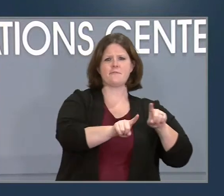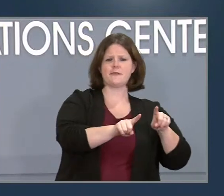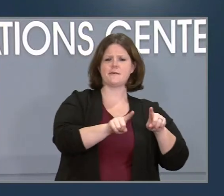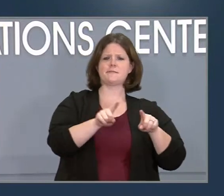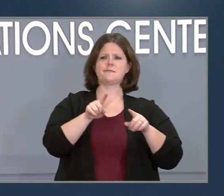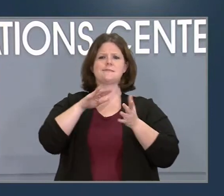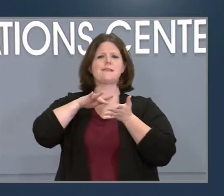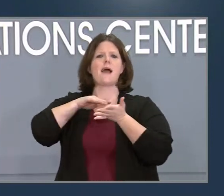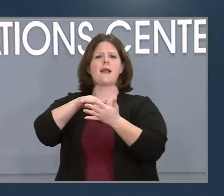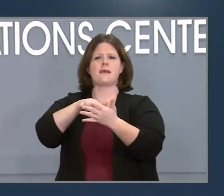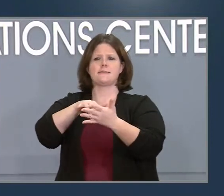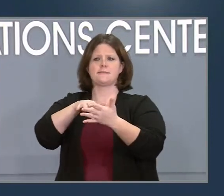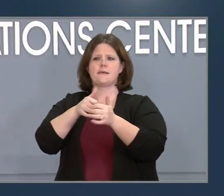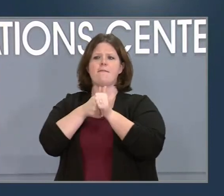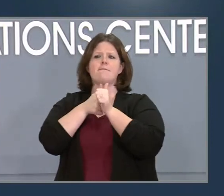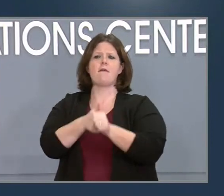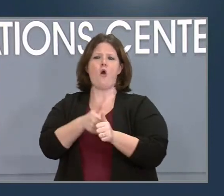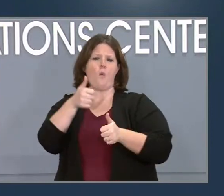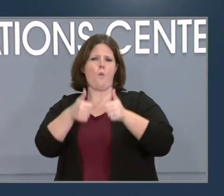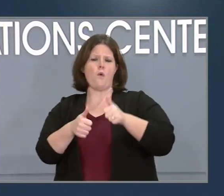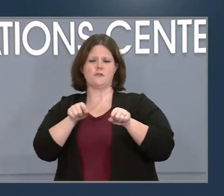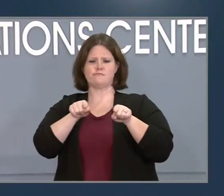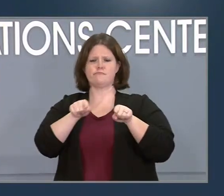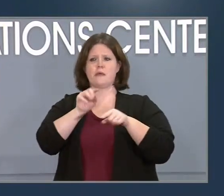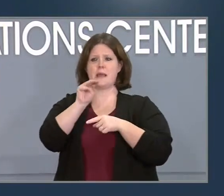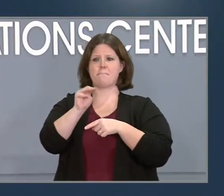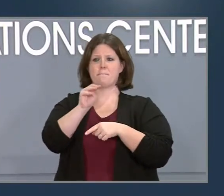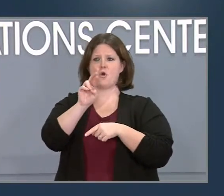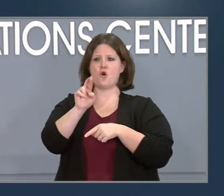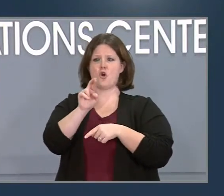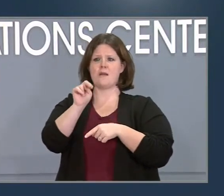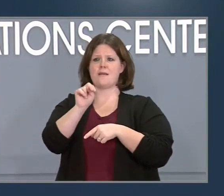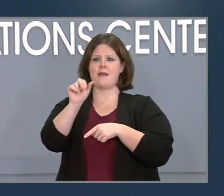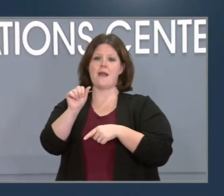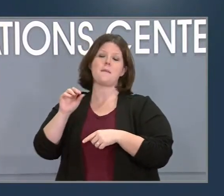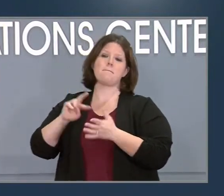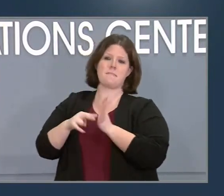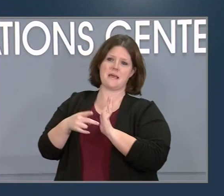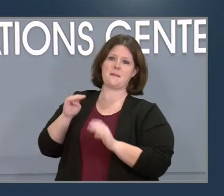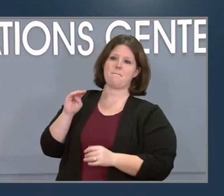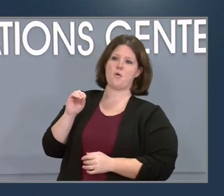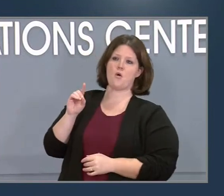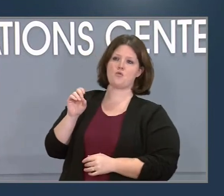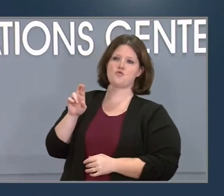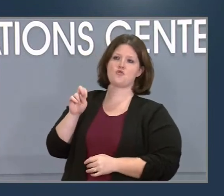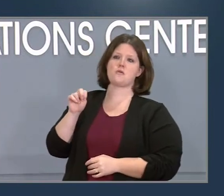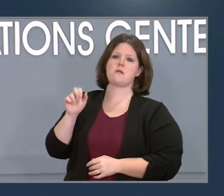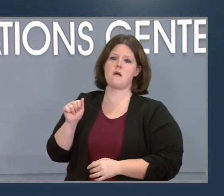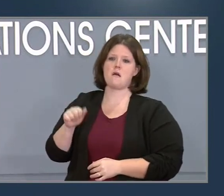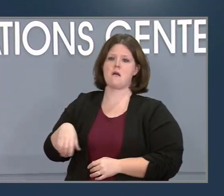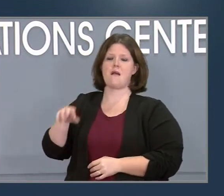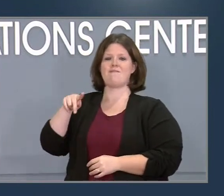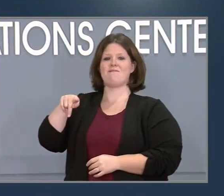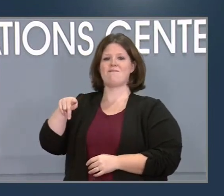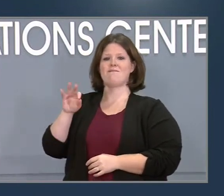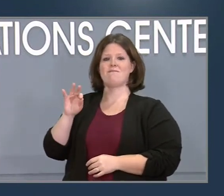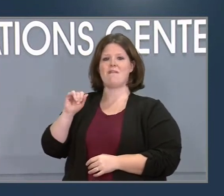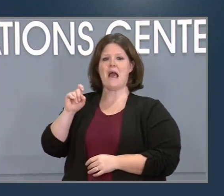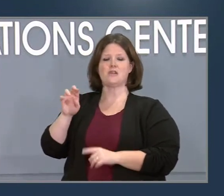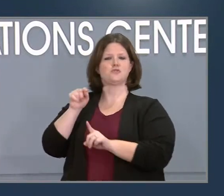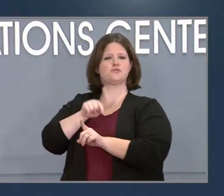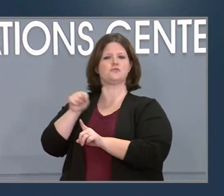one of the two mRNA vaccines, that means the Moderna or the Pfizer, may produce a slightly stronger